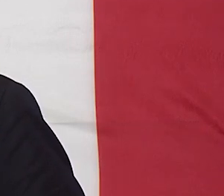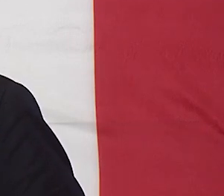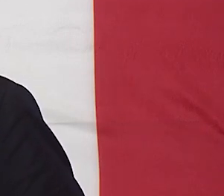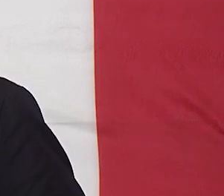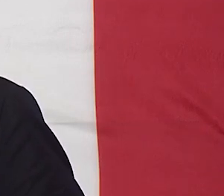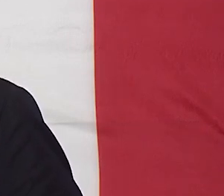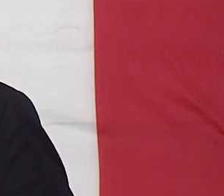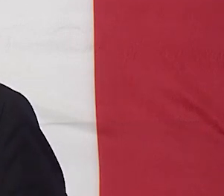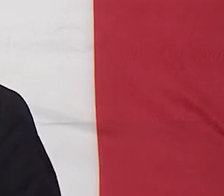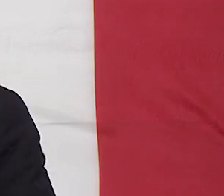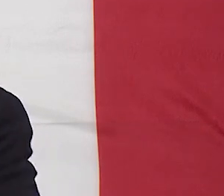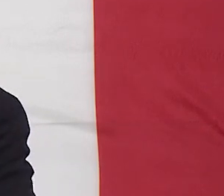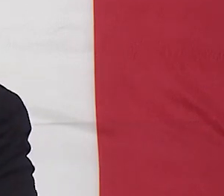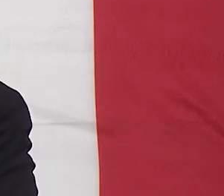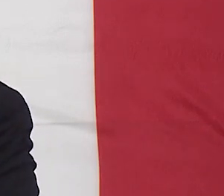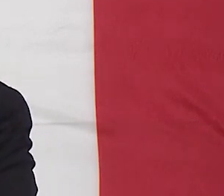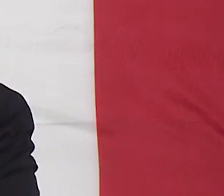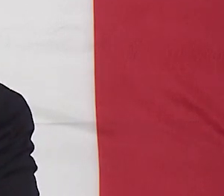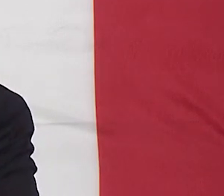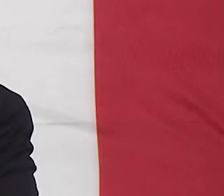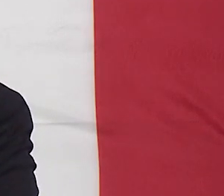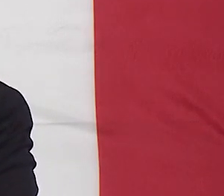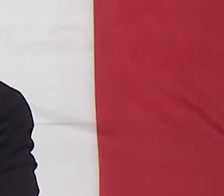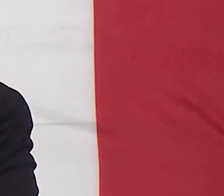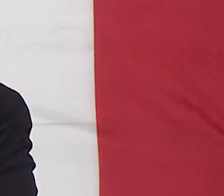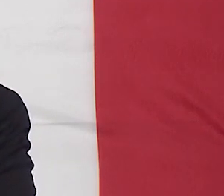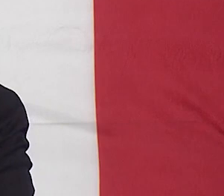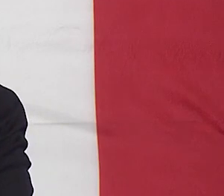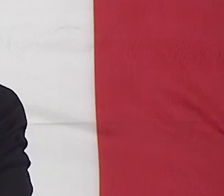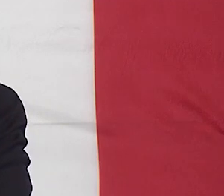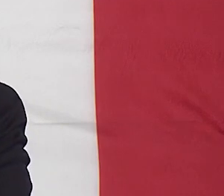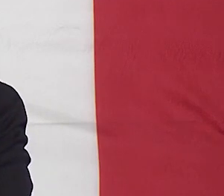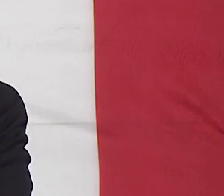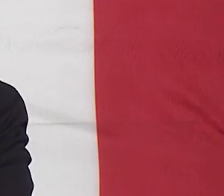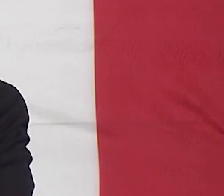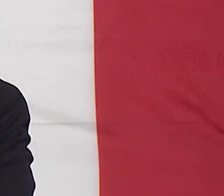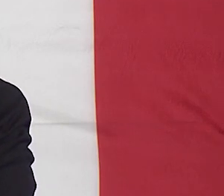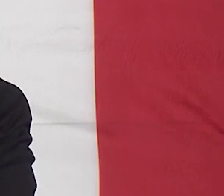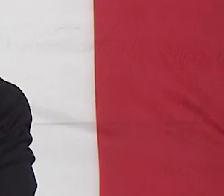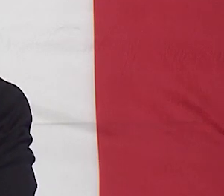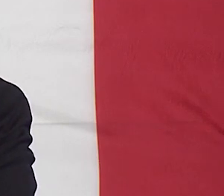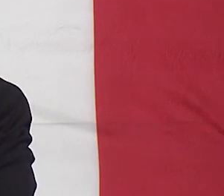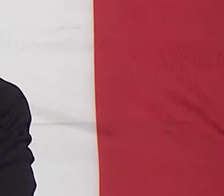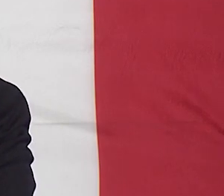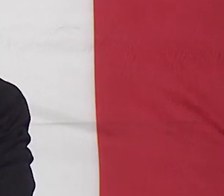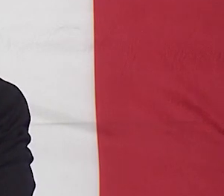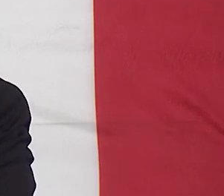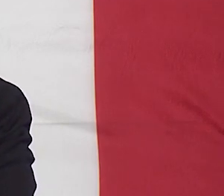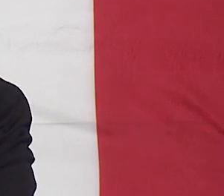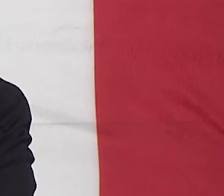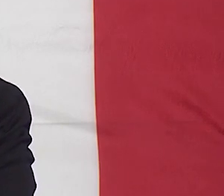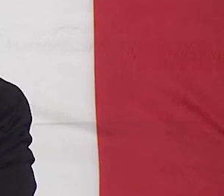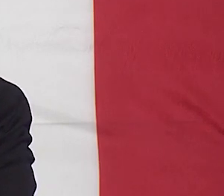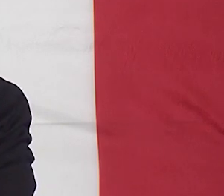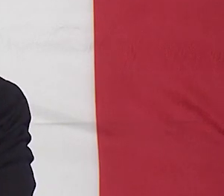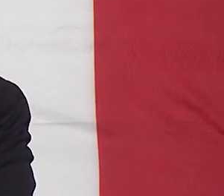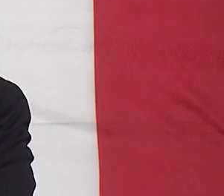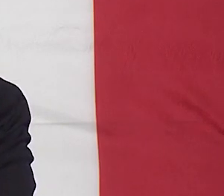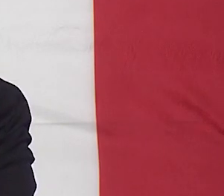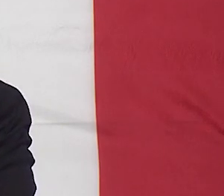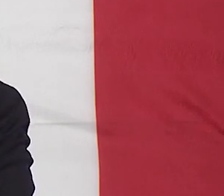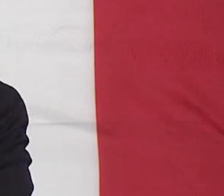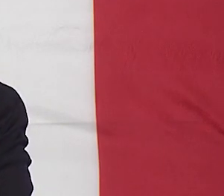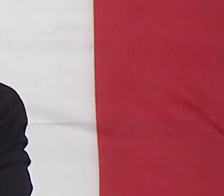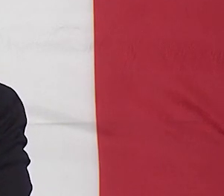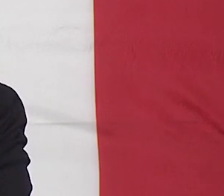Y porque Dios nos enseñó a orar a través del pueblo judío. Because God taught us to pray through the Jewish nation.